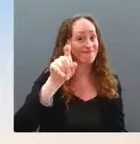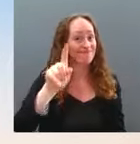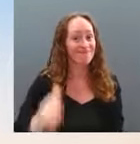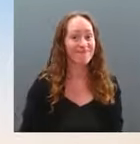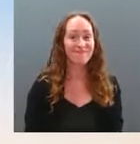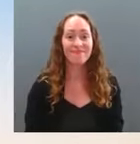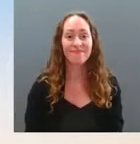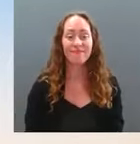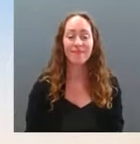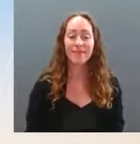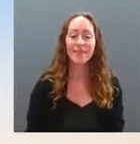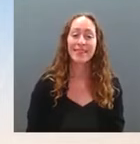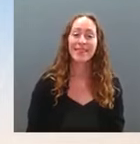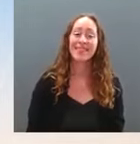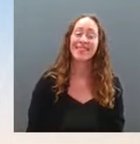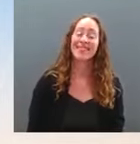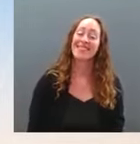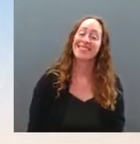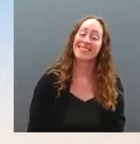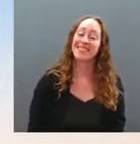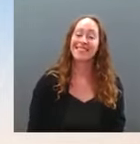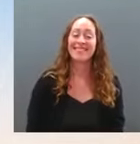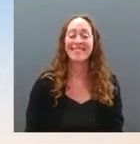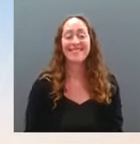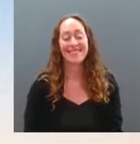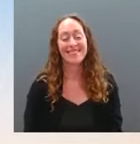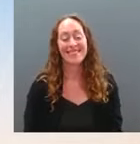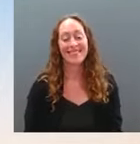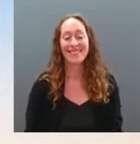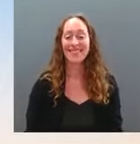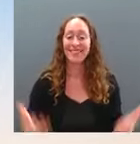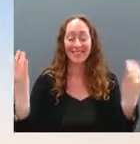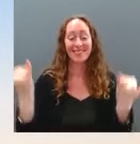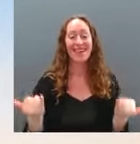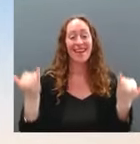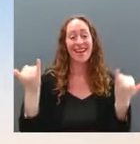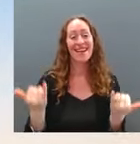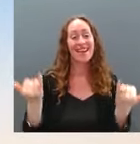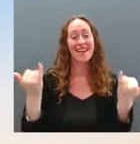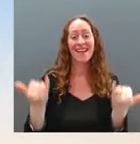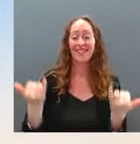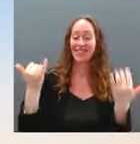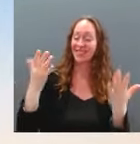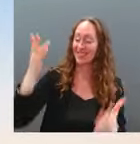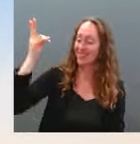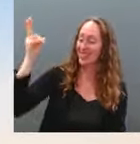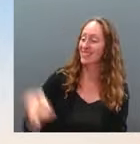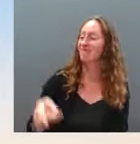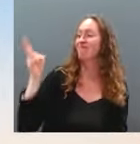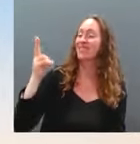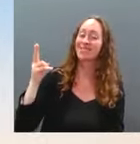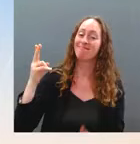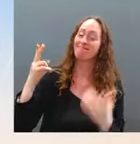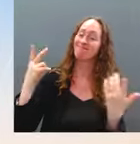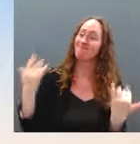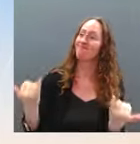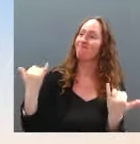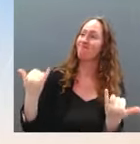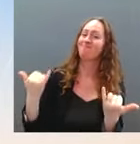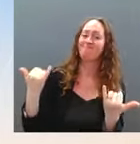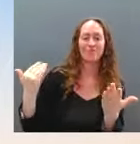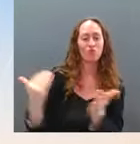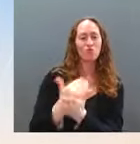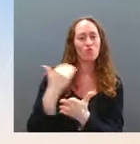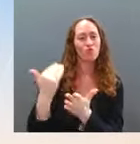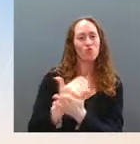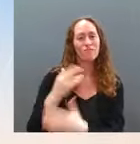Supreme Court, a historic and eminently qualified member of the Supreme Court, and she did get three Republicans supporting her. That is a good sign and something